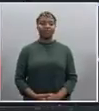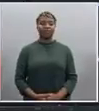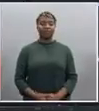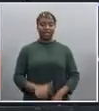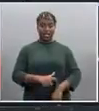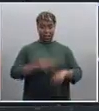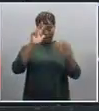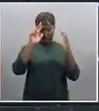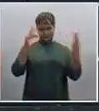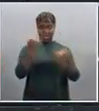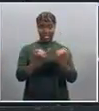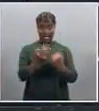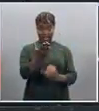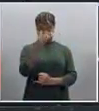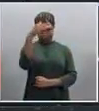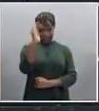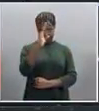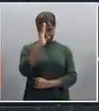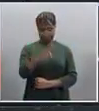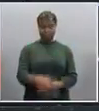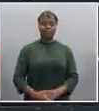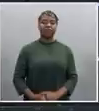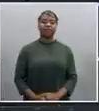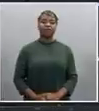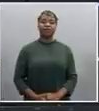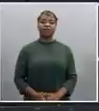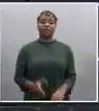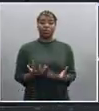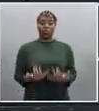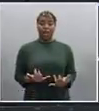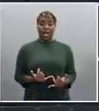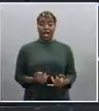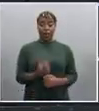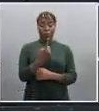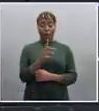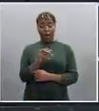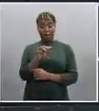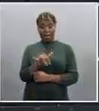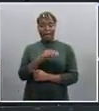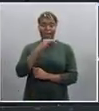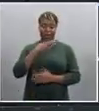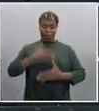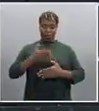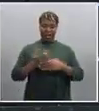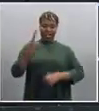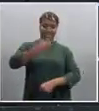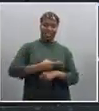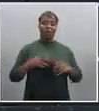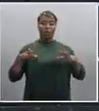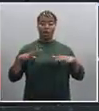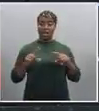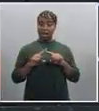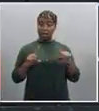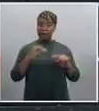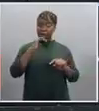is eNews at 8. I'm Sally Burdett. Good evening. Today, Workers' Day, saw rallies around the country, but not all unions